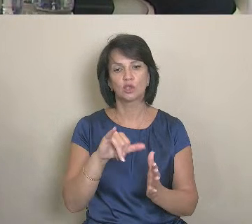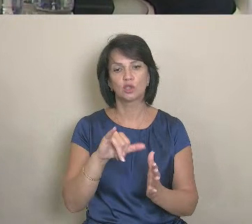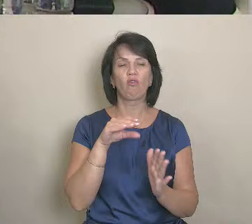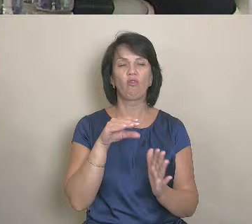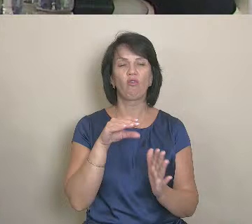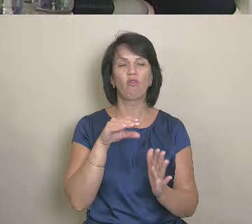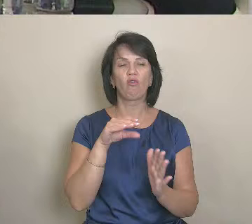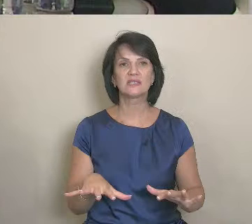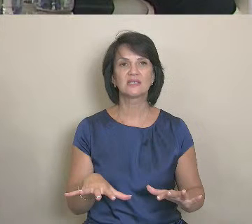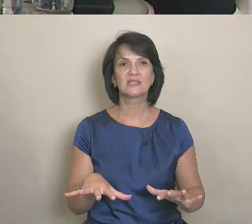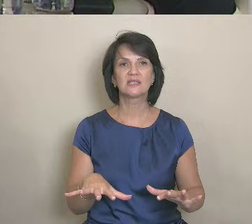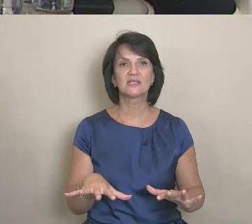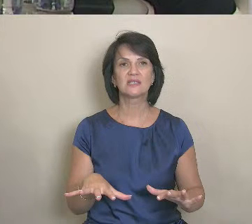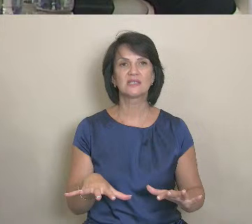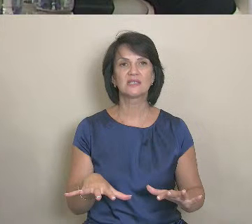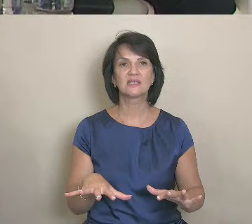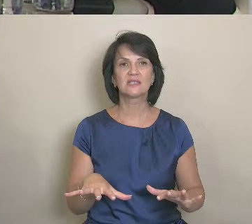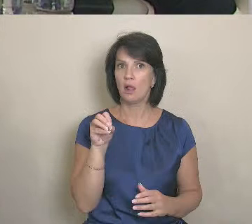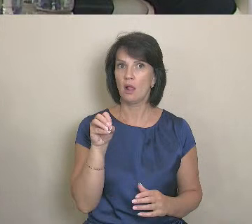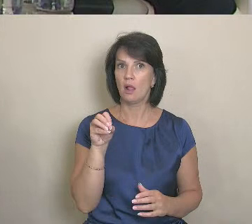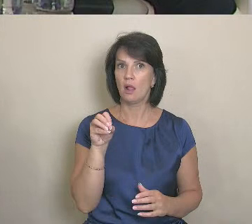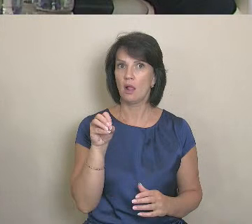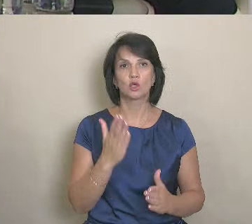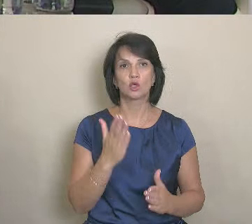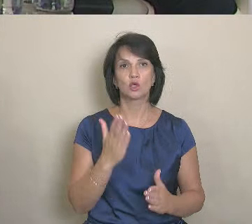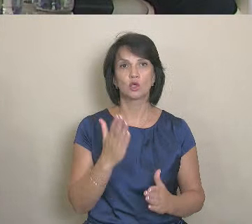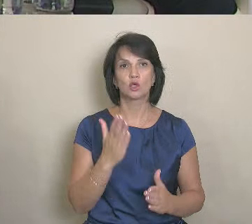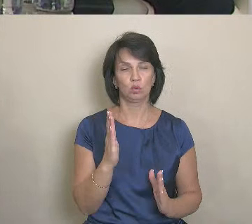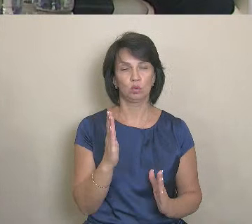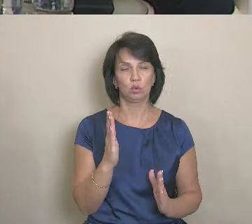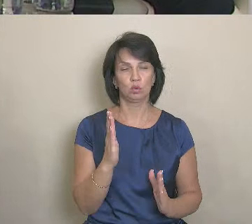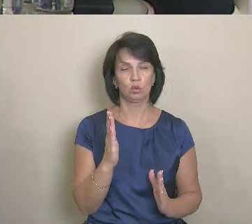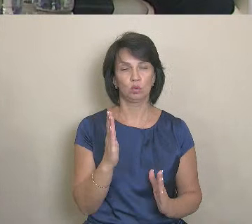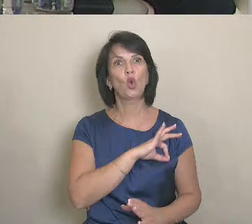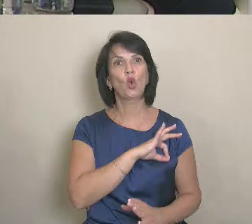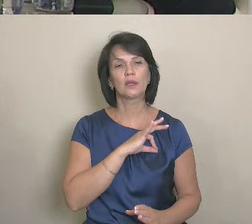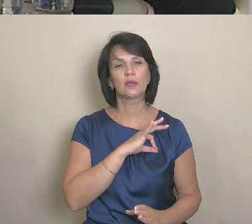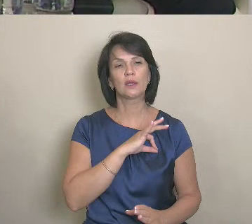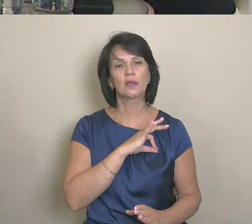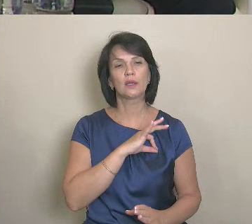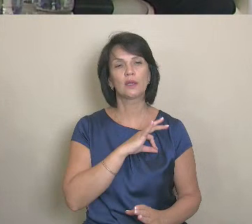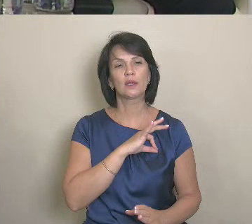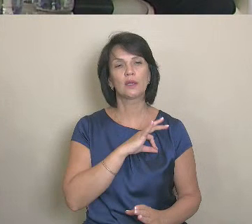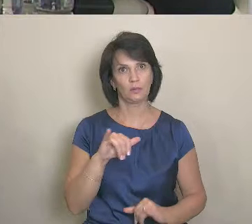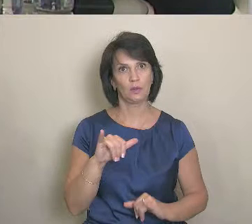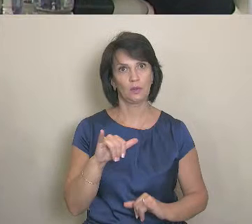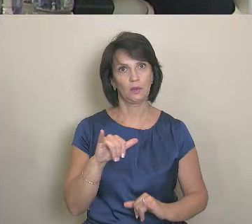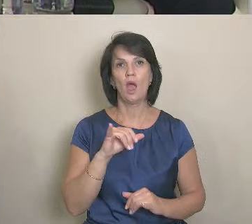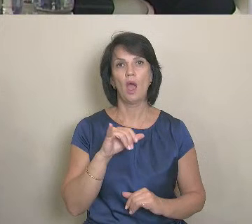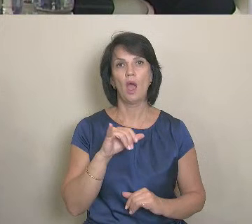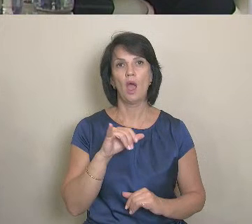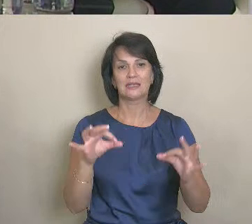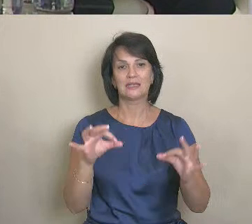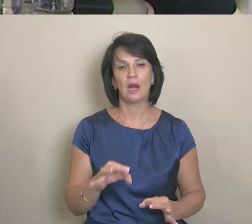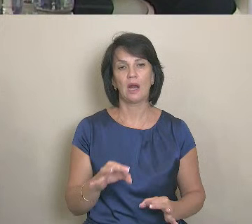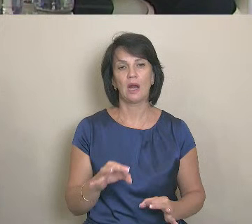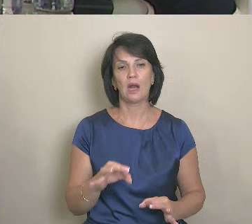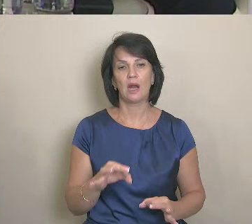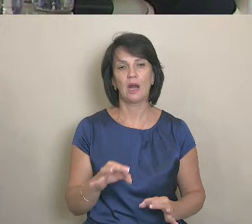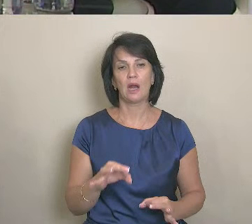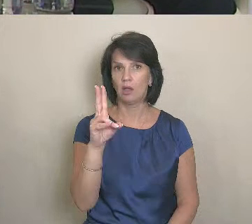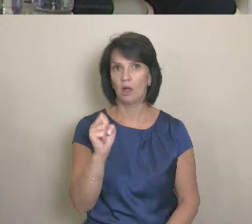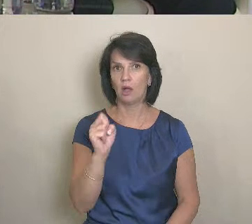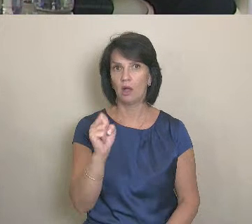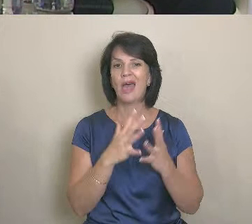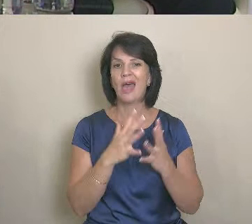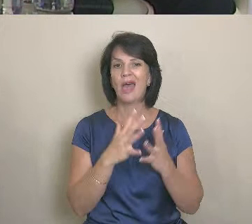deprived of the right to vote at the local elections. If you want to stay legally